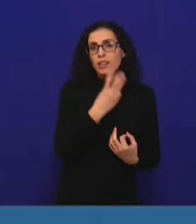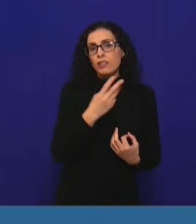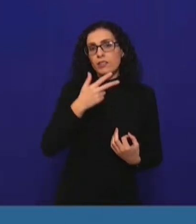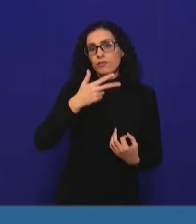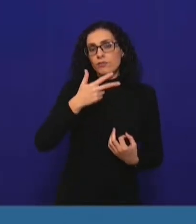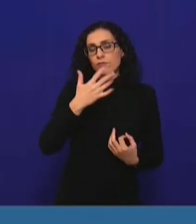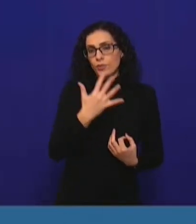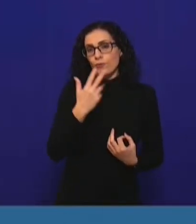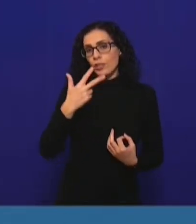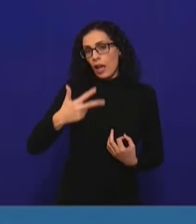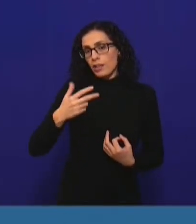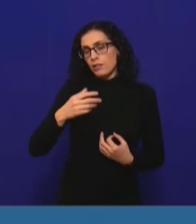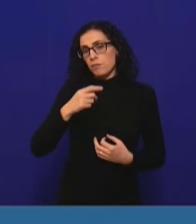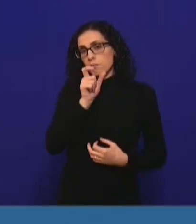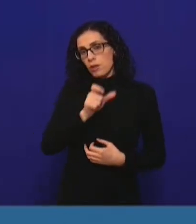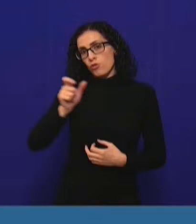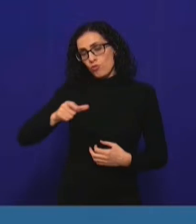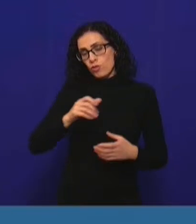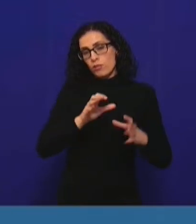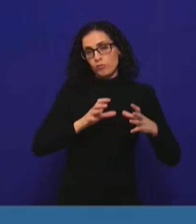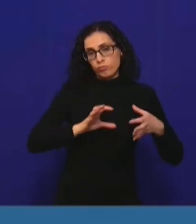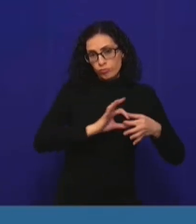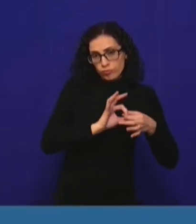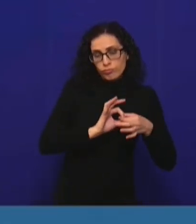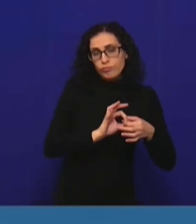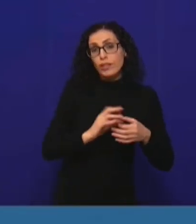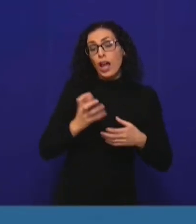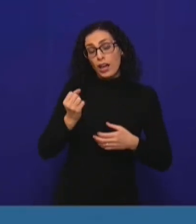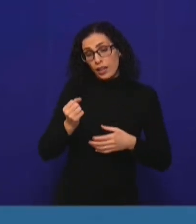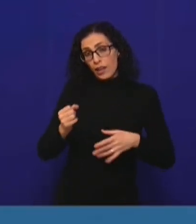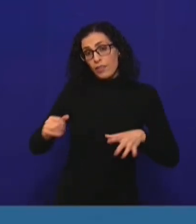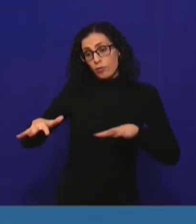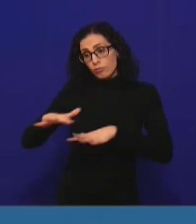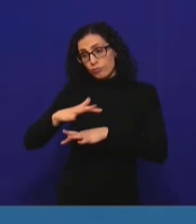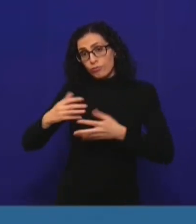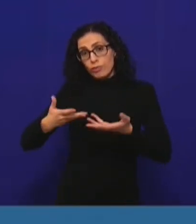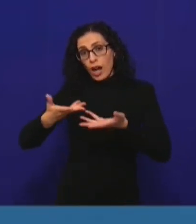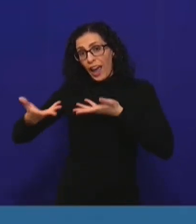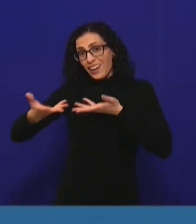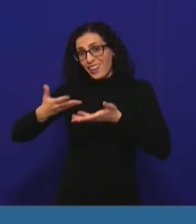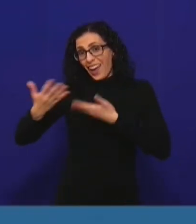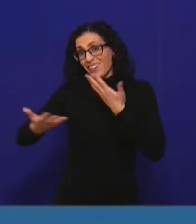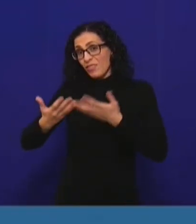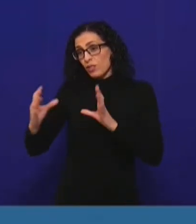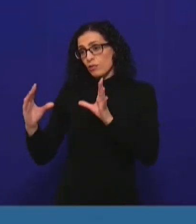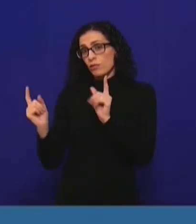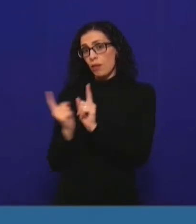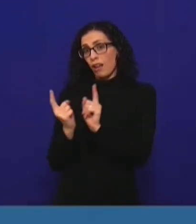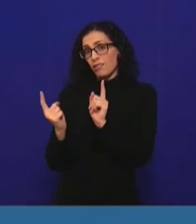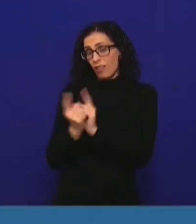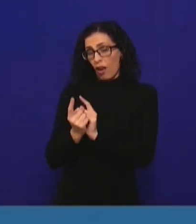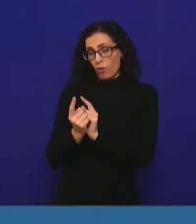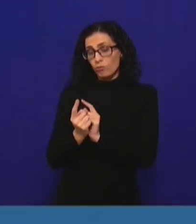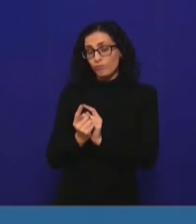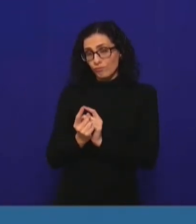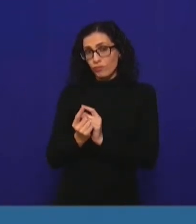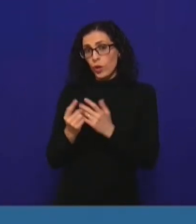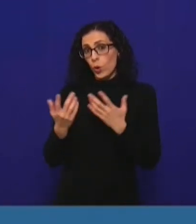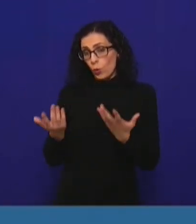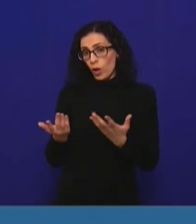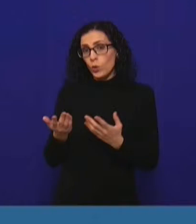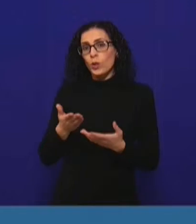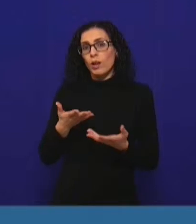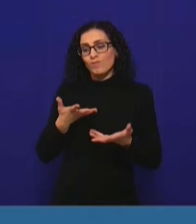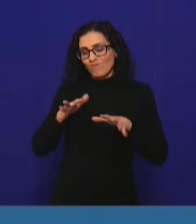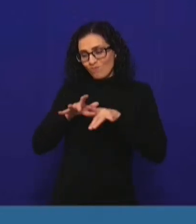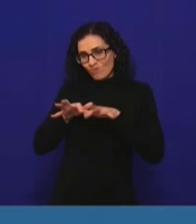kienu involuti fi clusters. Social gatherings ukoll qed ikollna każijiet fejn ikollok persuni li taqgħu ma' xulxin u